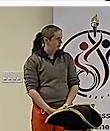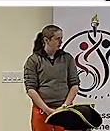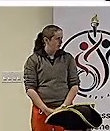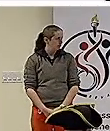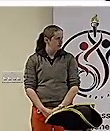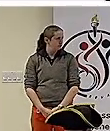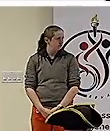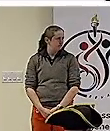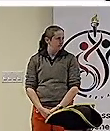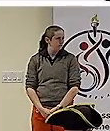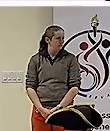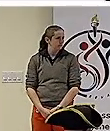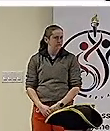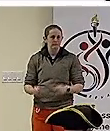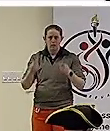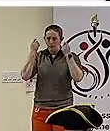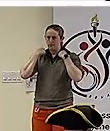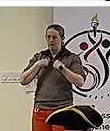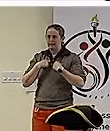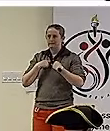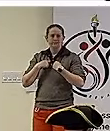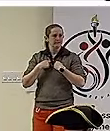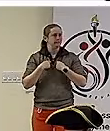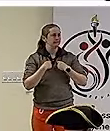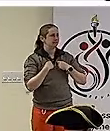Is this the right one?